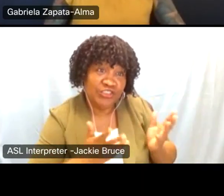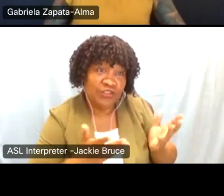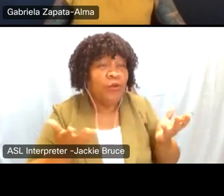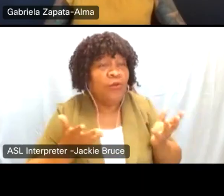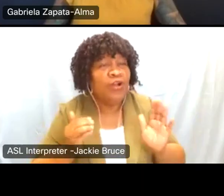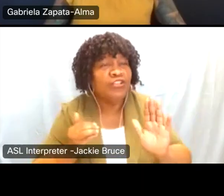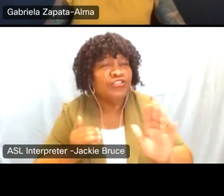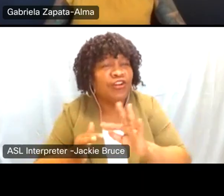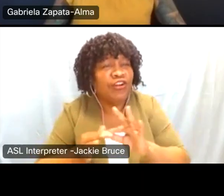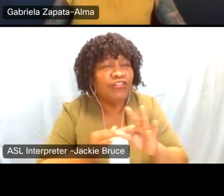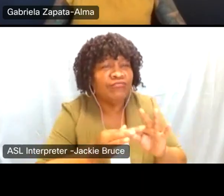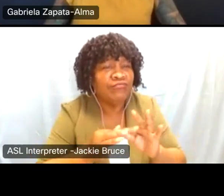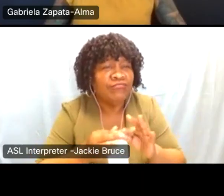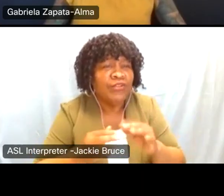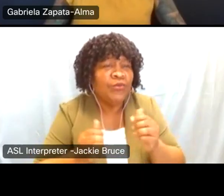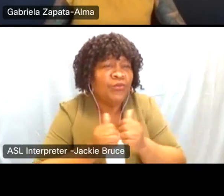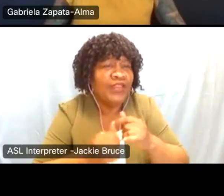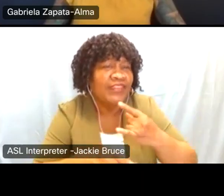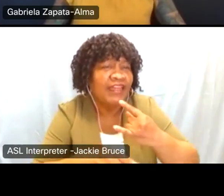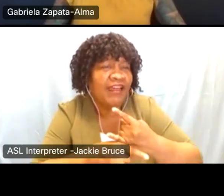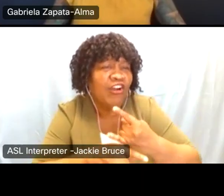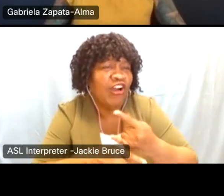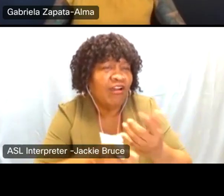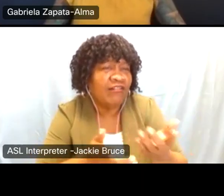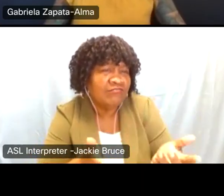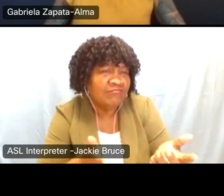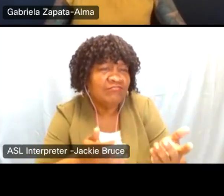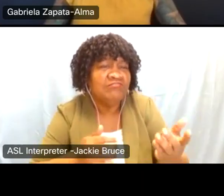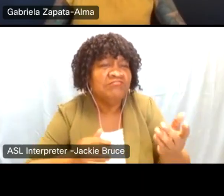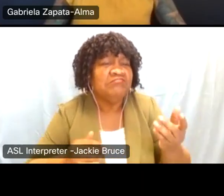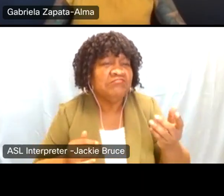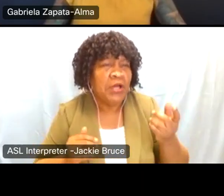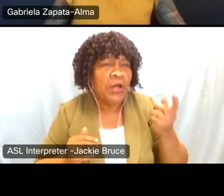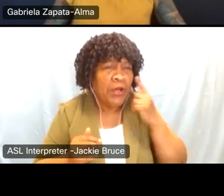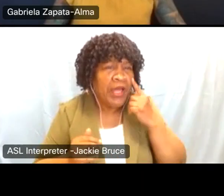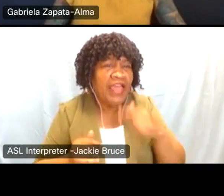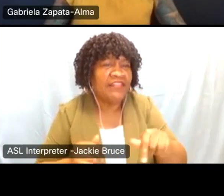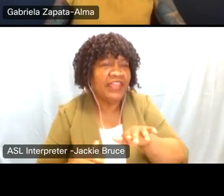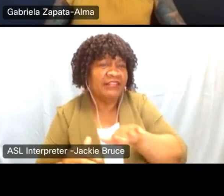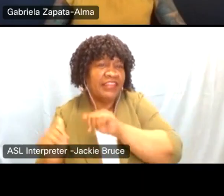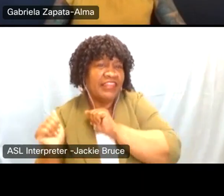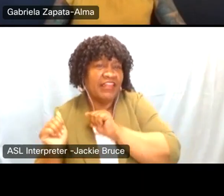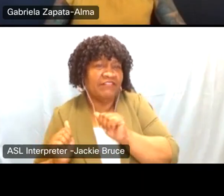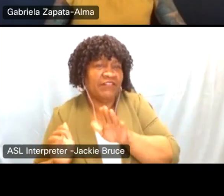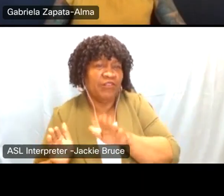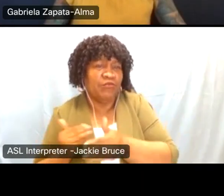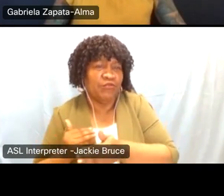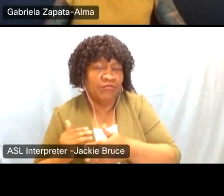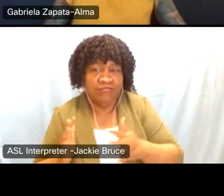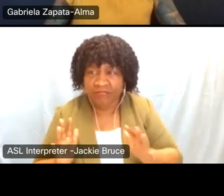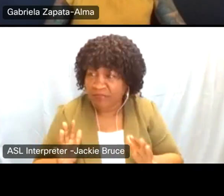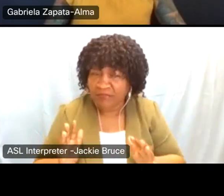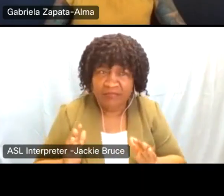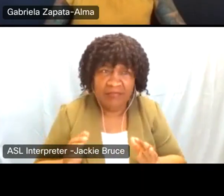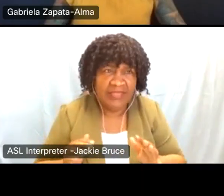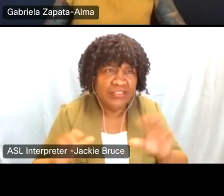your relationship is to alcohol. We'll be back." And we left the room, and I said, "Do you